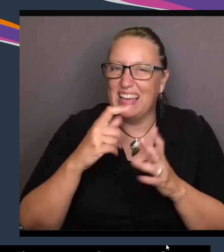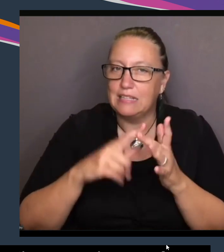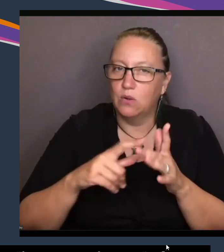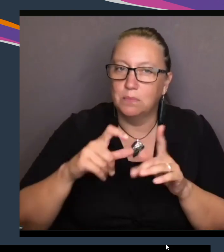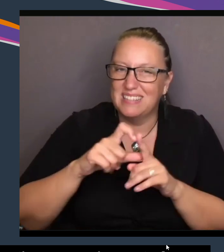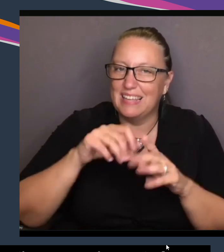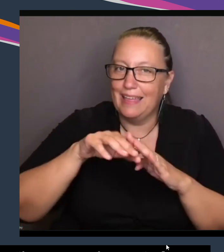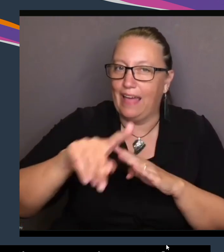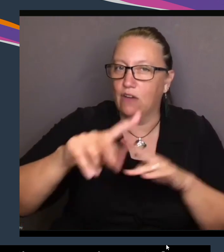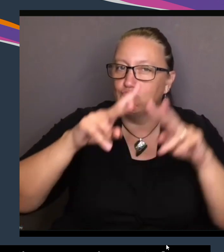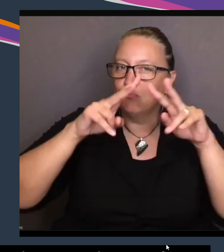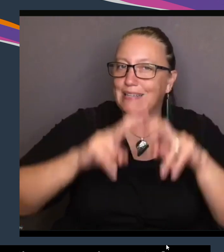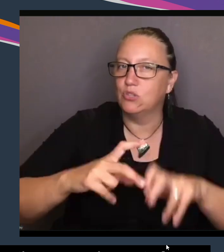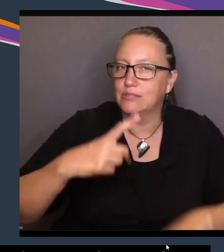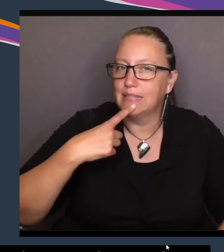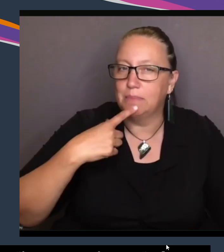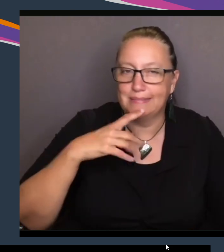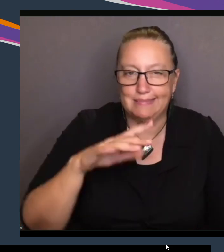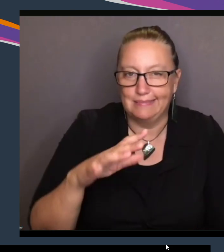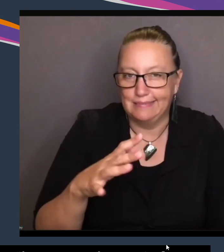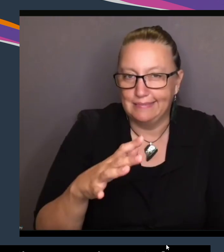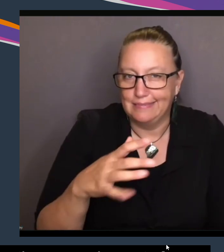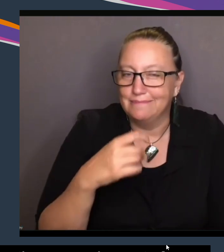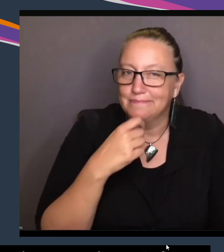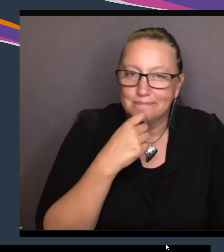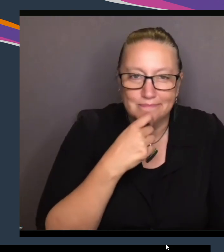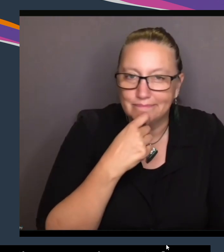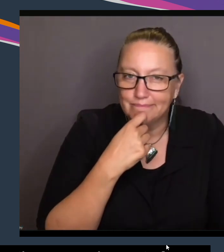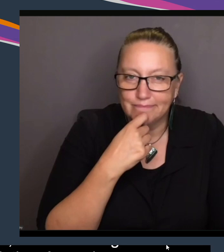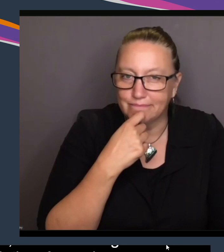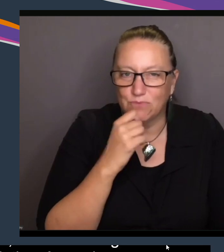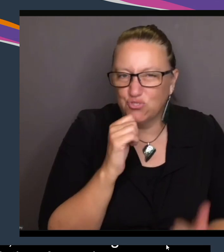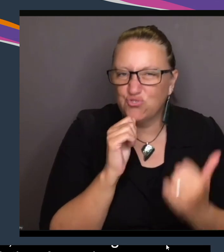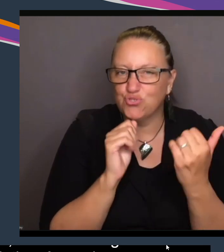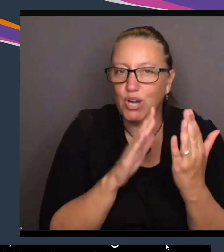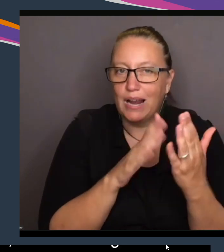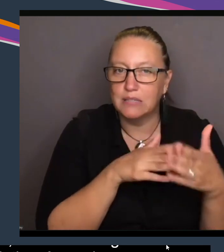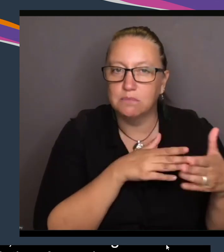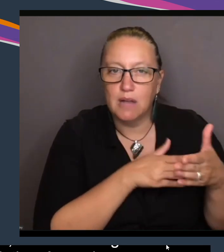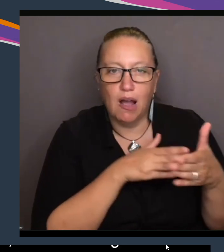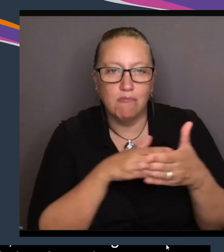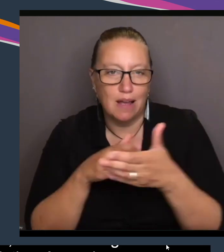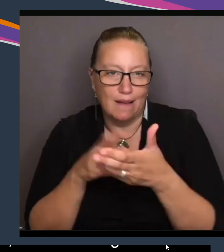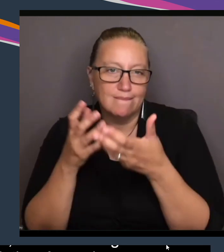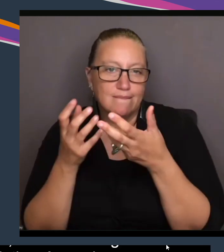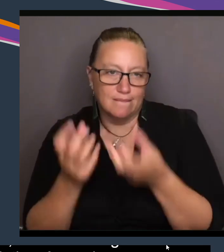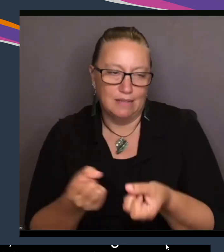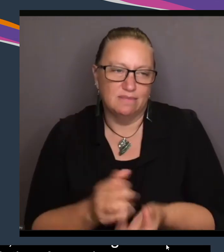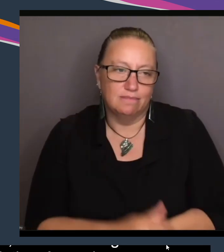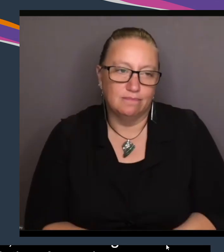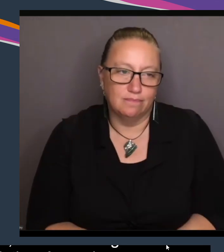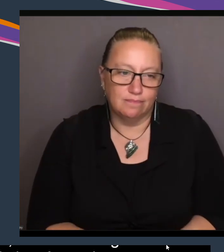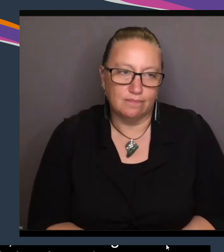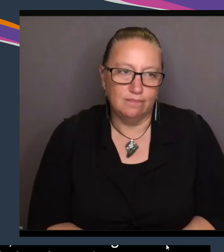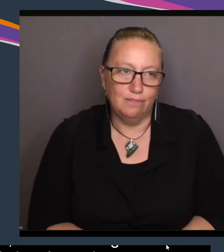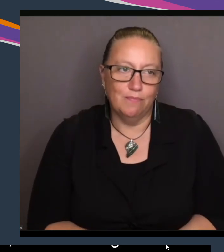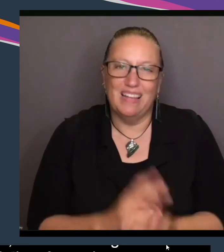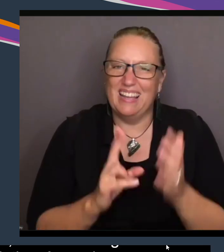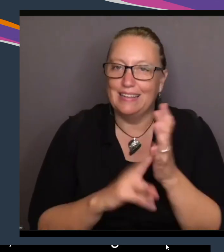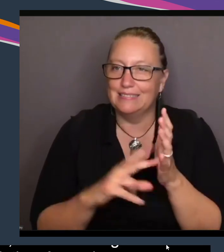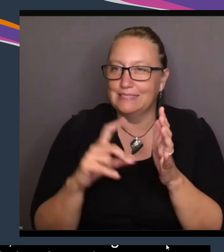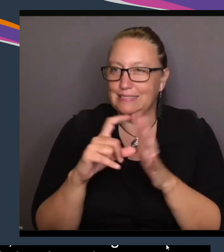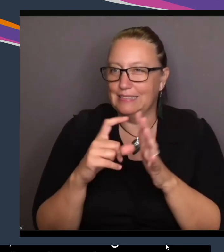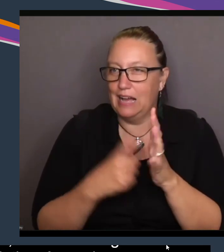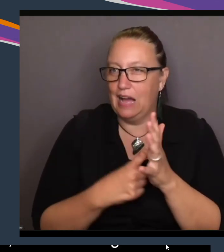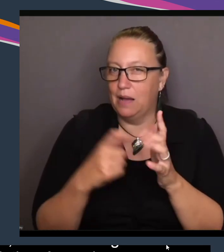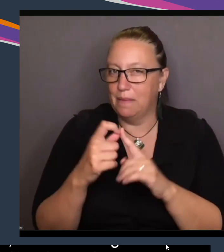and research is really challenging and has a lot of barriers. I'm just wondering if NDRP has thoughts